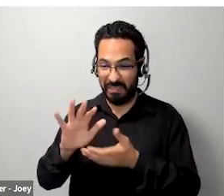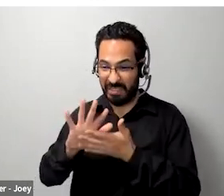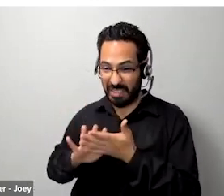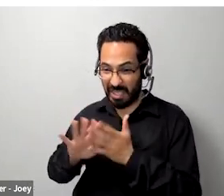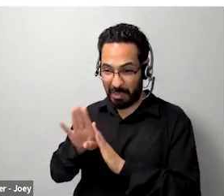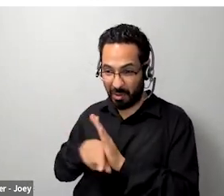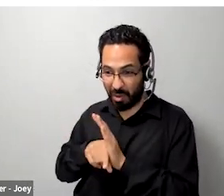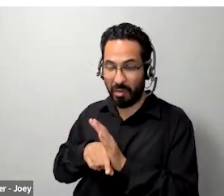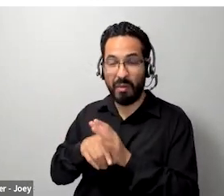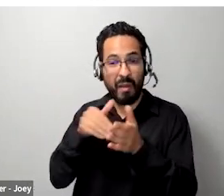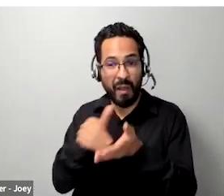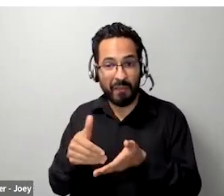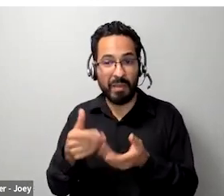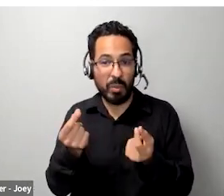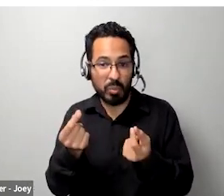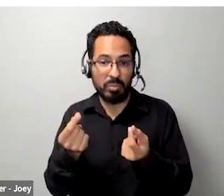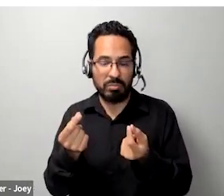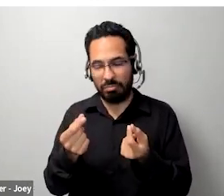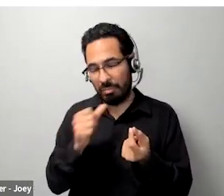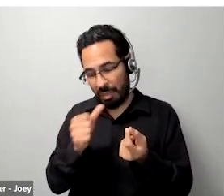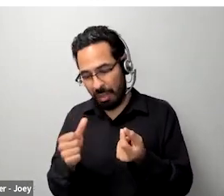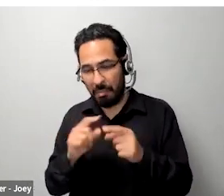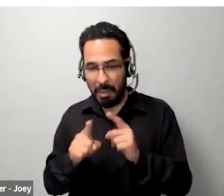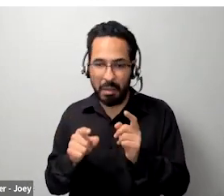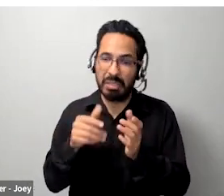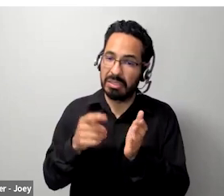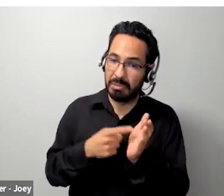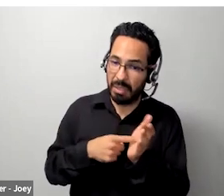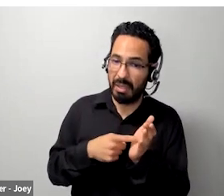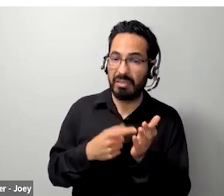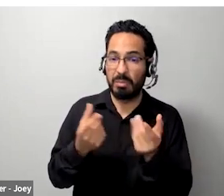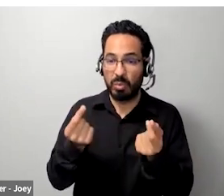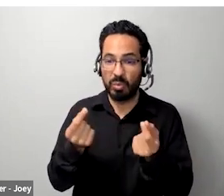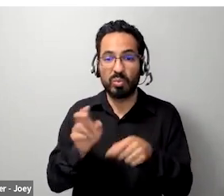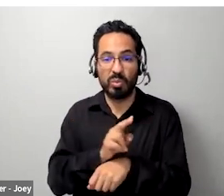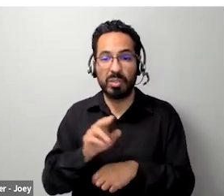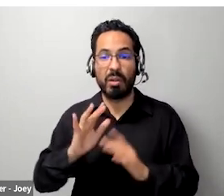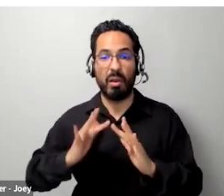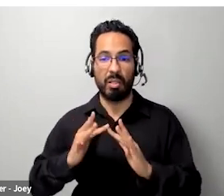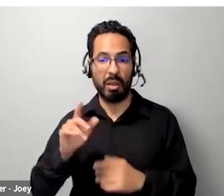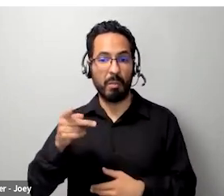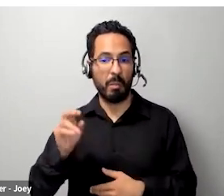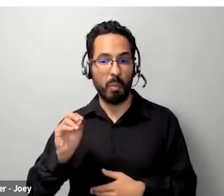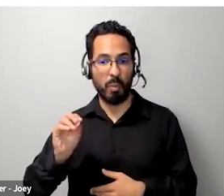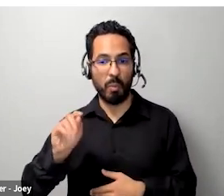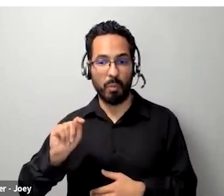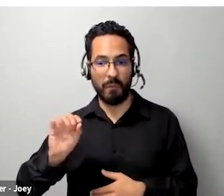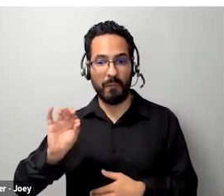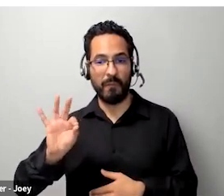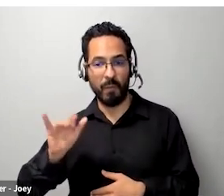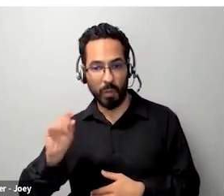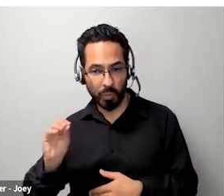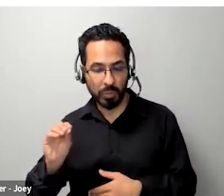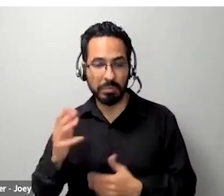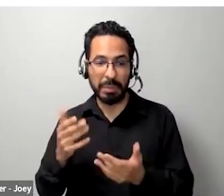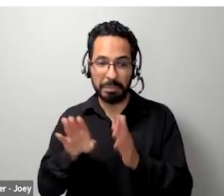more often than not, sometimes not, but more often than not, you're using online portfolios. Maybe you're building your own website. You're